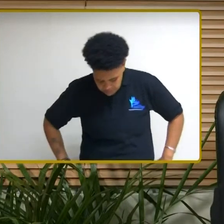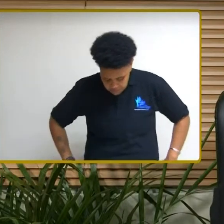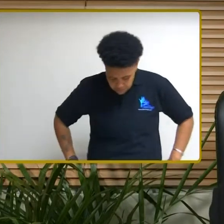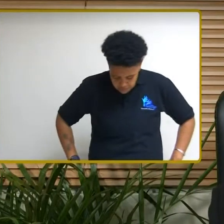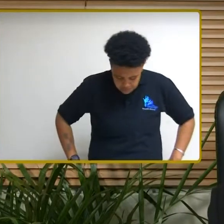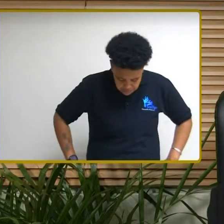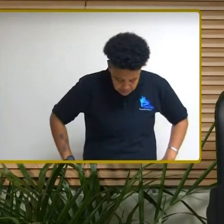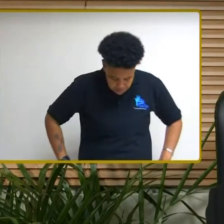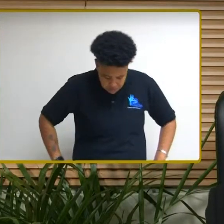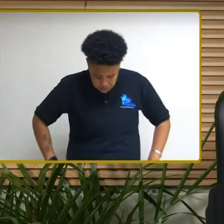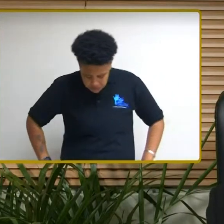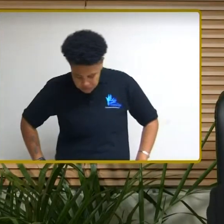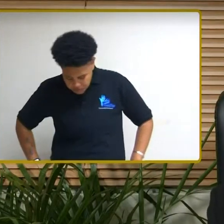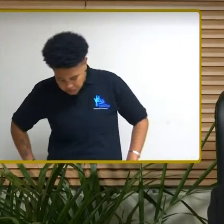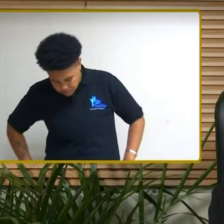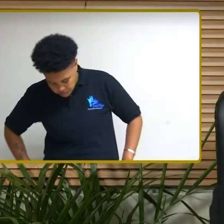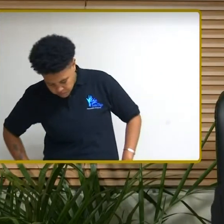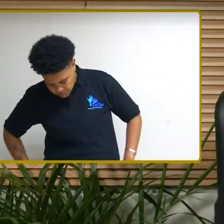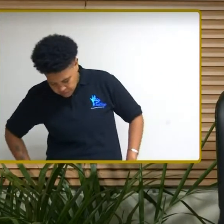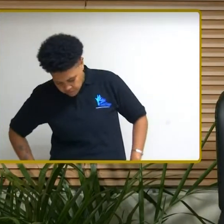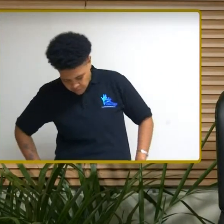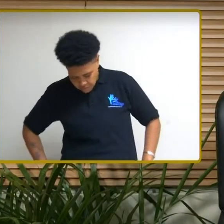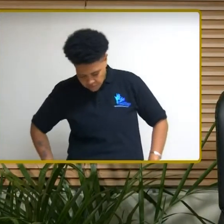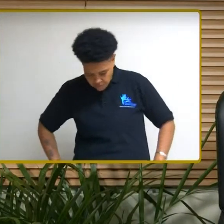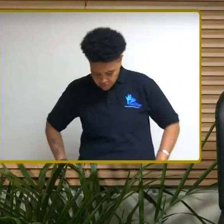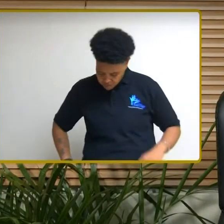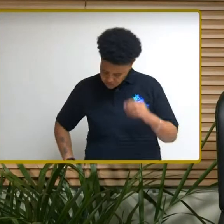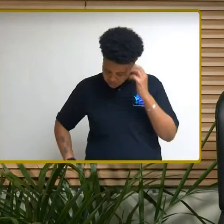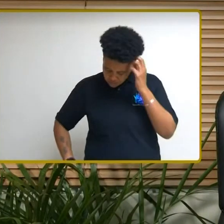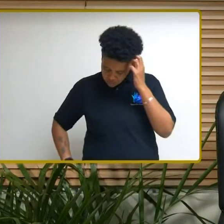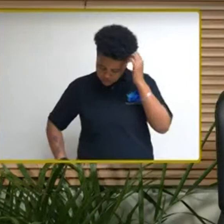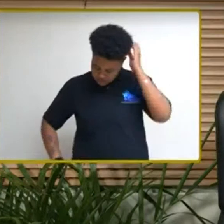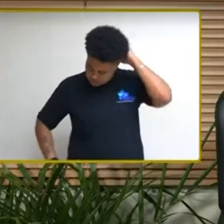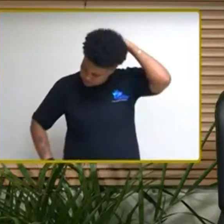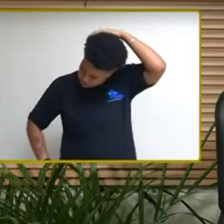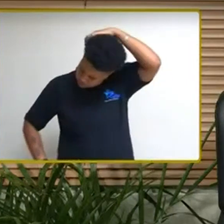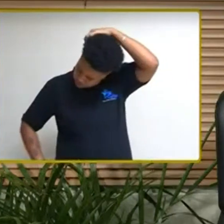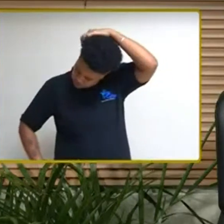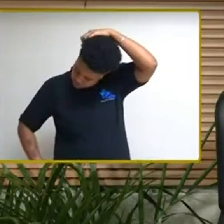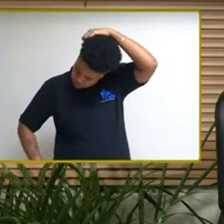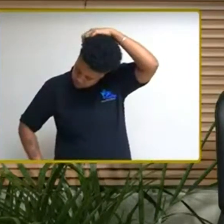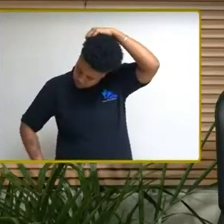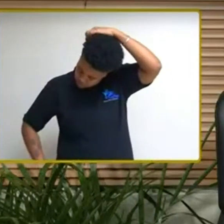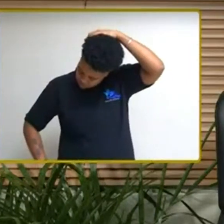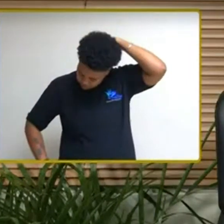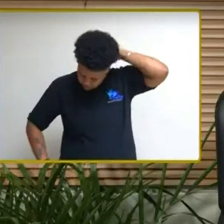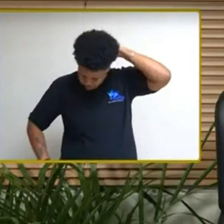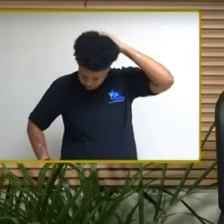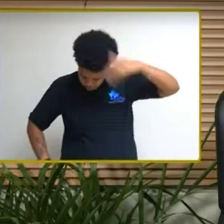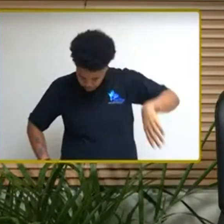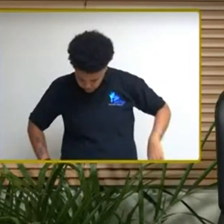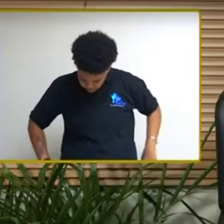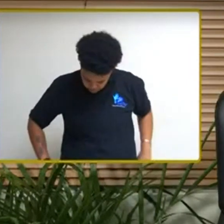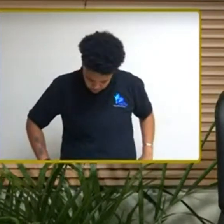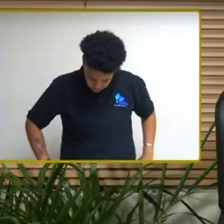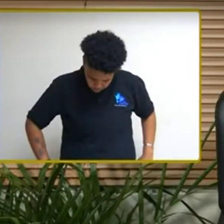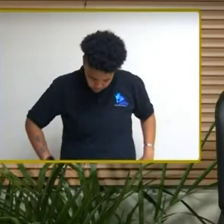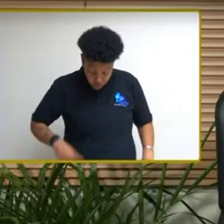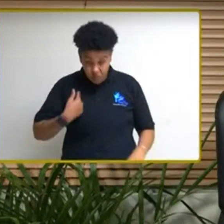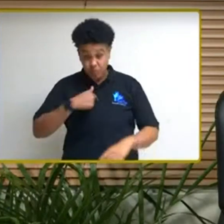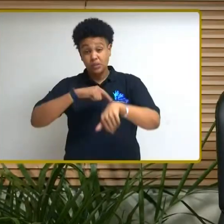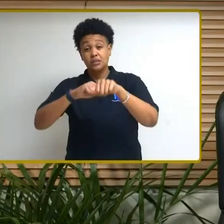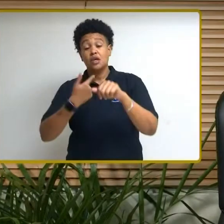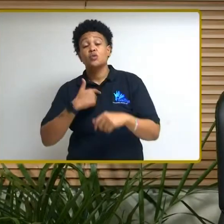begin our third vaccination blitz operation starting tomorrow, April